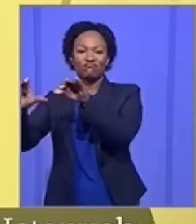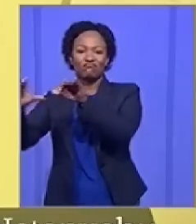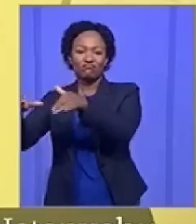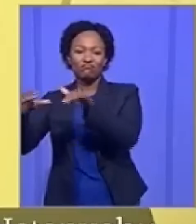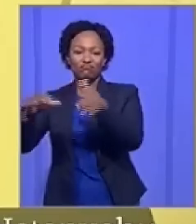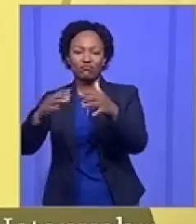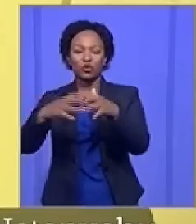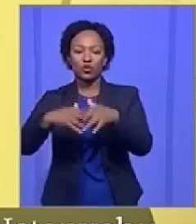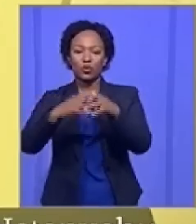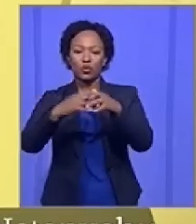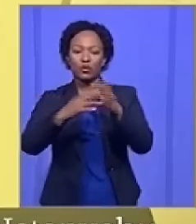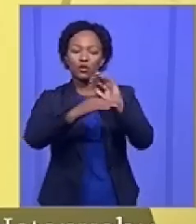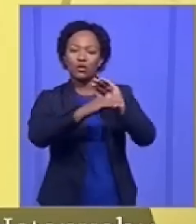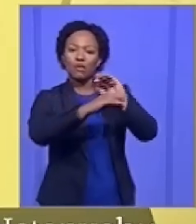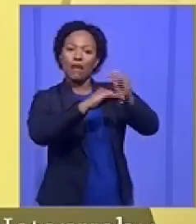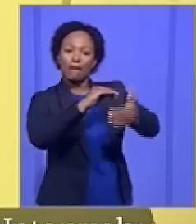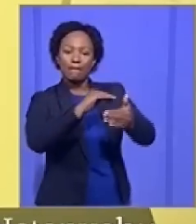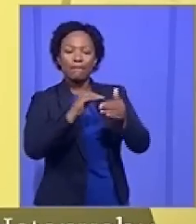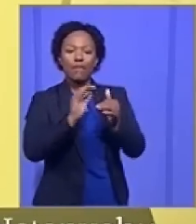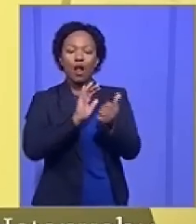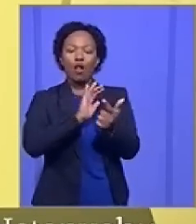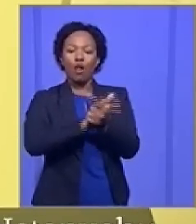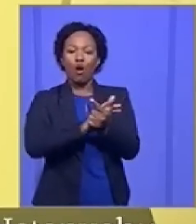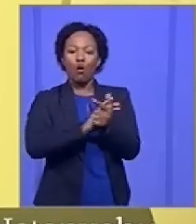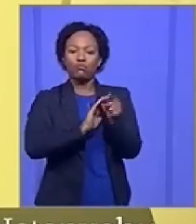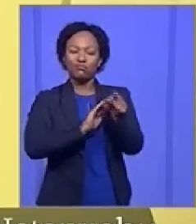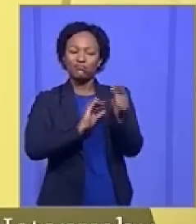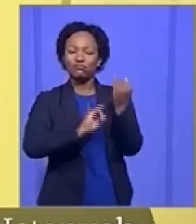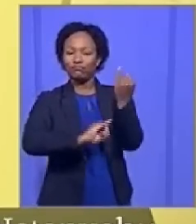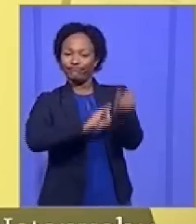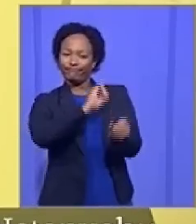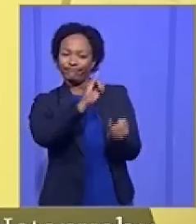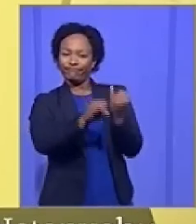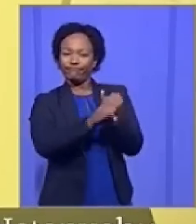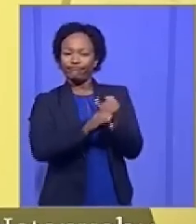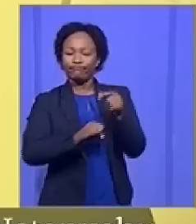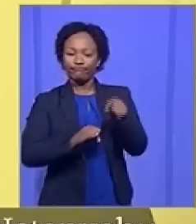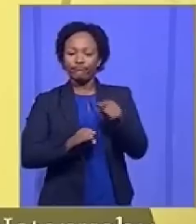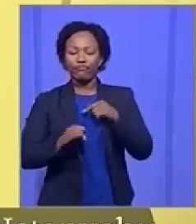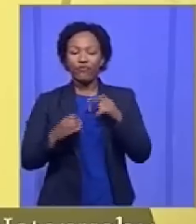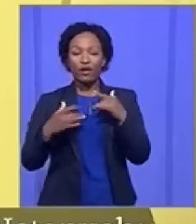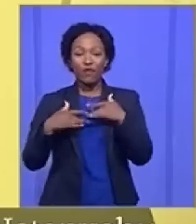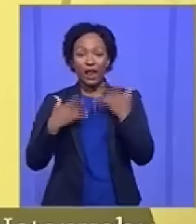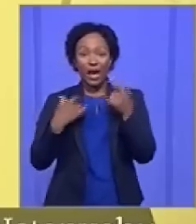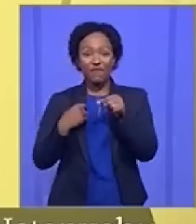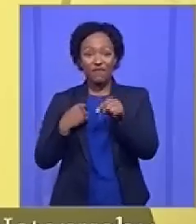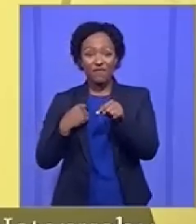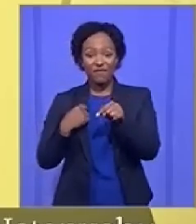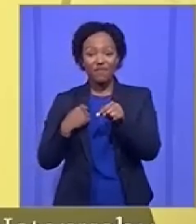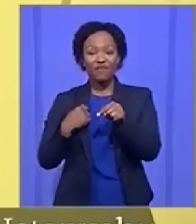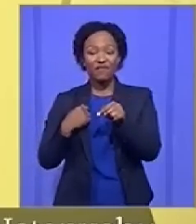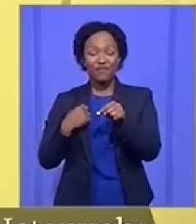to safeguard international law, to safeguard the lives of